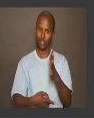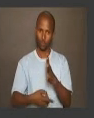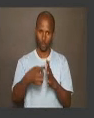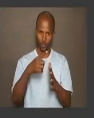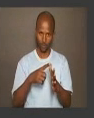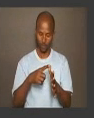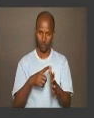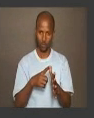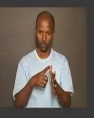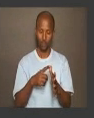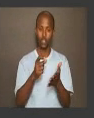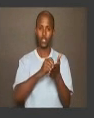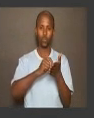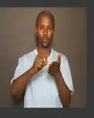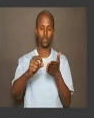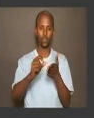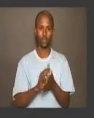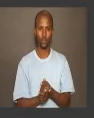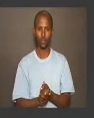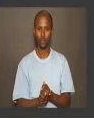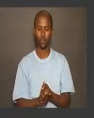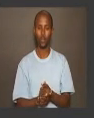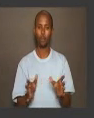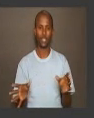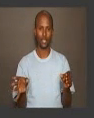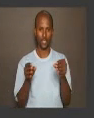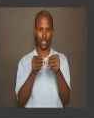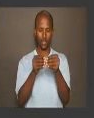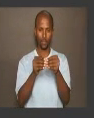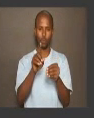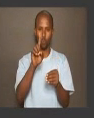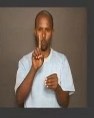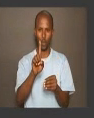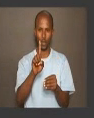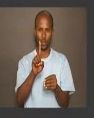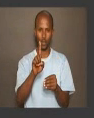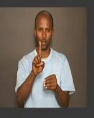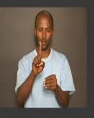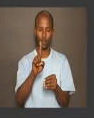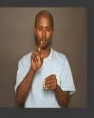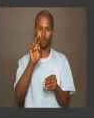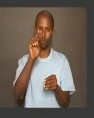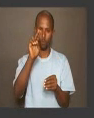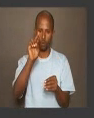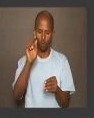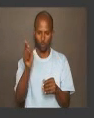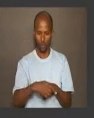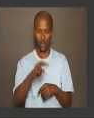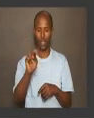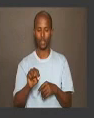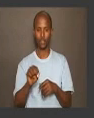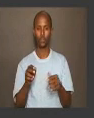sequence denoted by the set 1 over n,